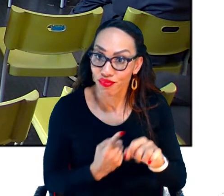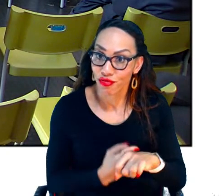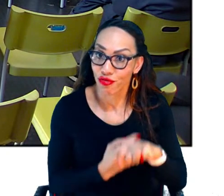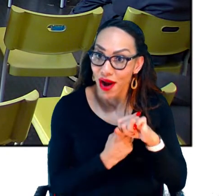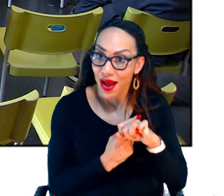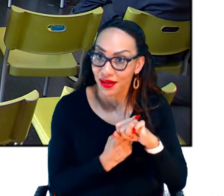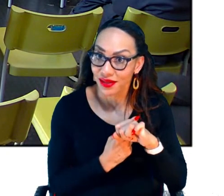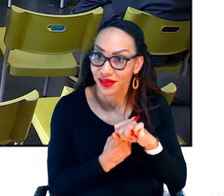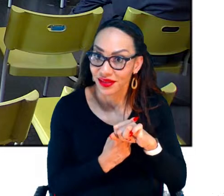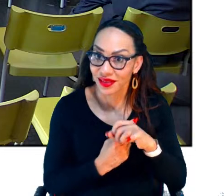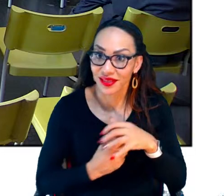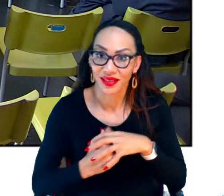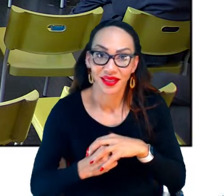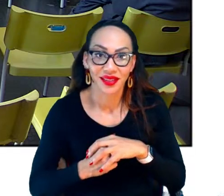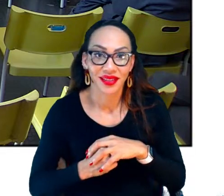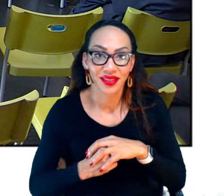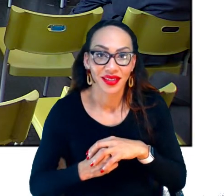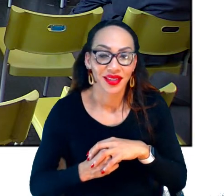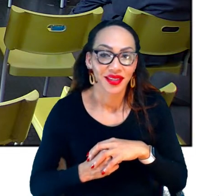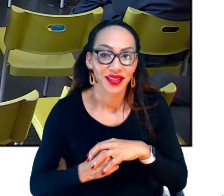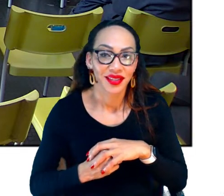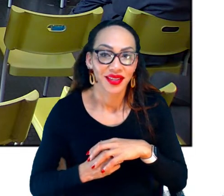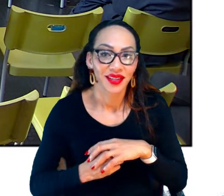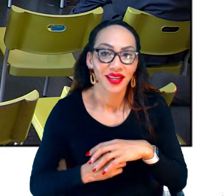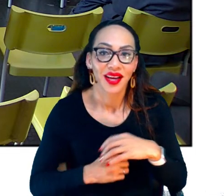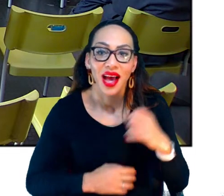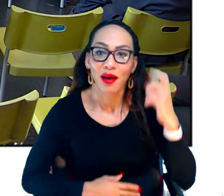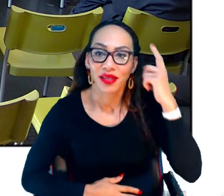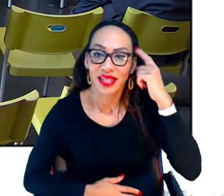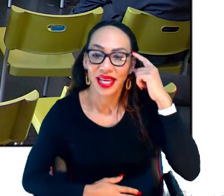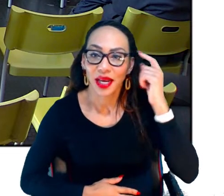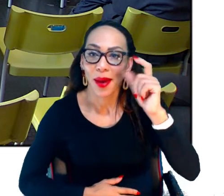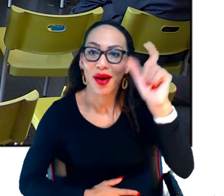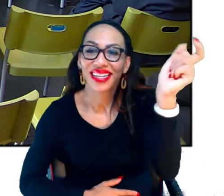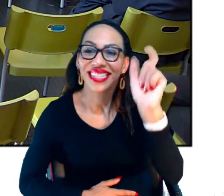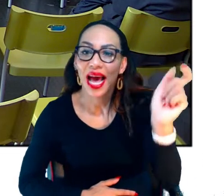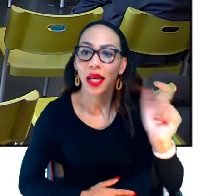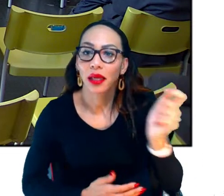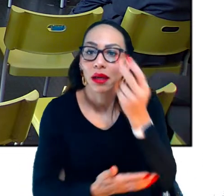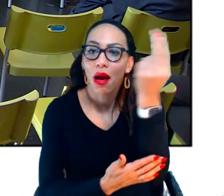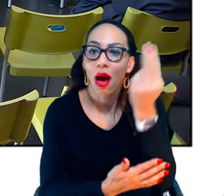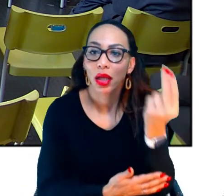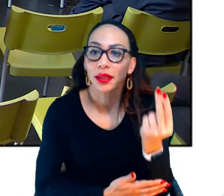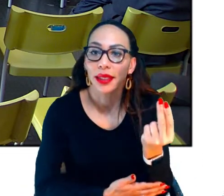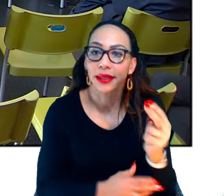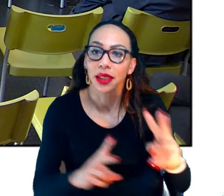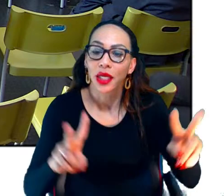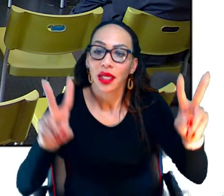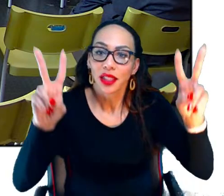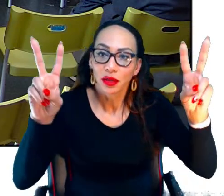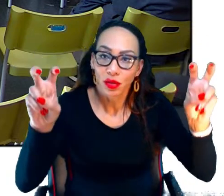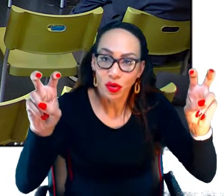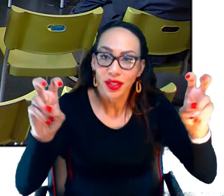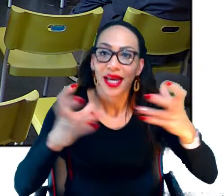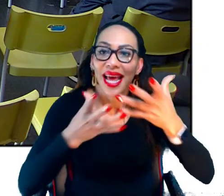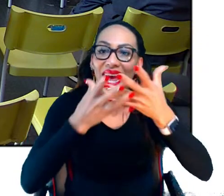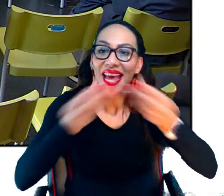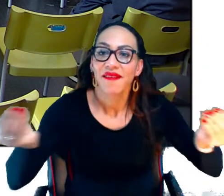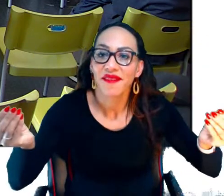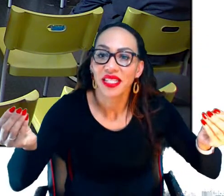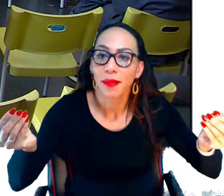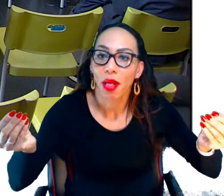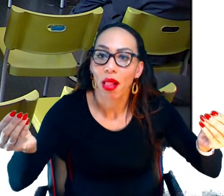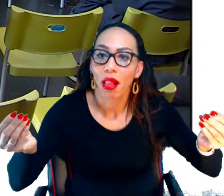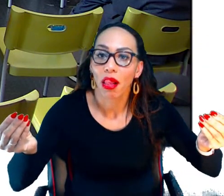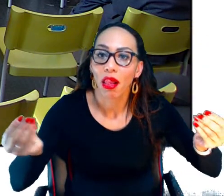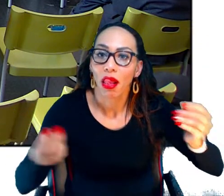of Italo Calvino's Invisible Cities. Within each image, you could see a story and a city